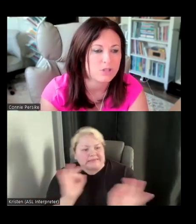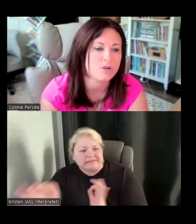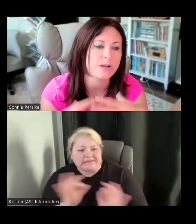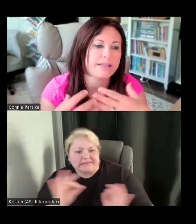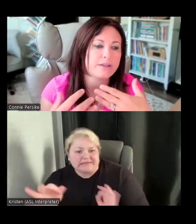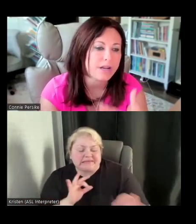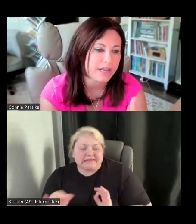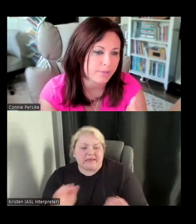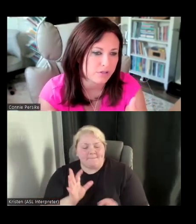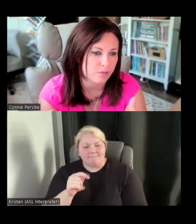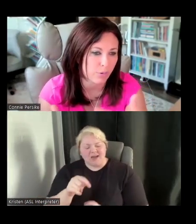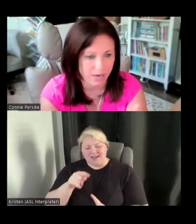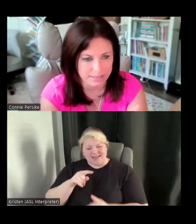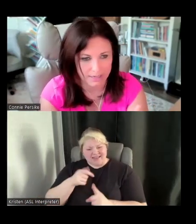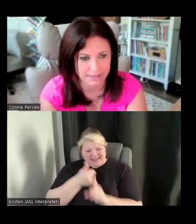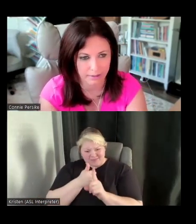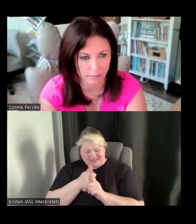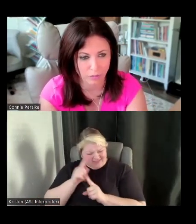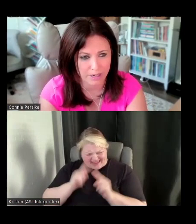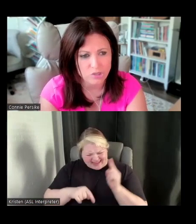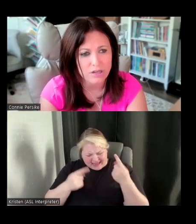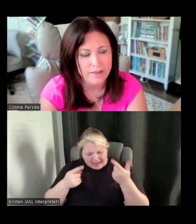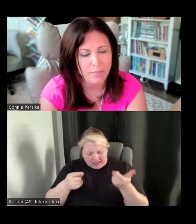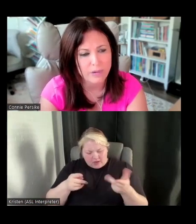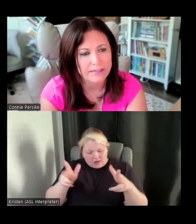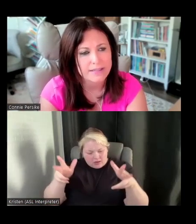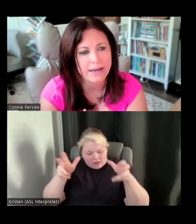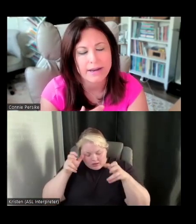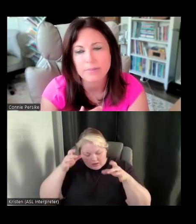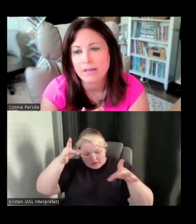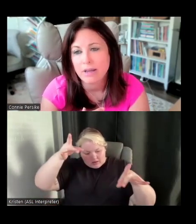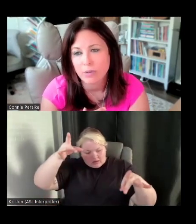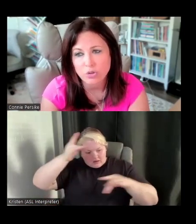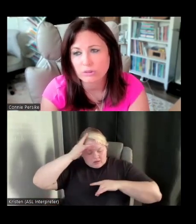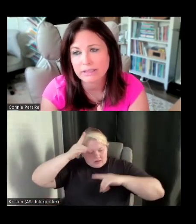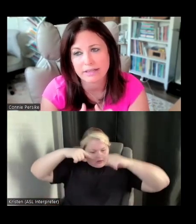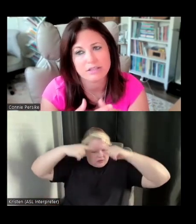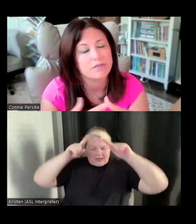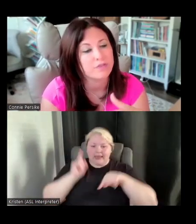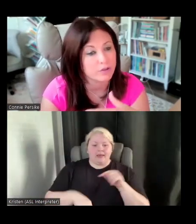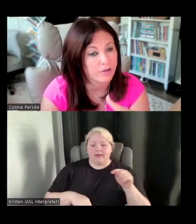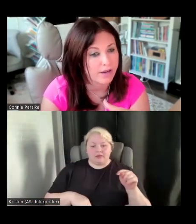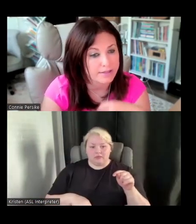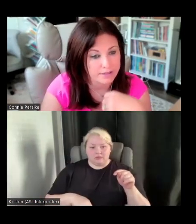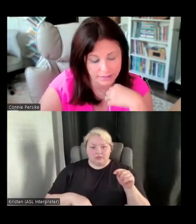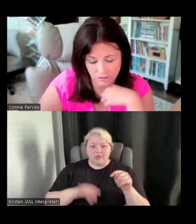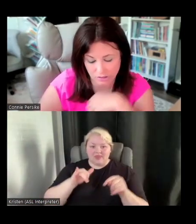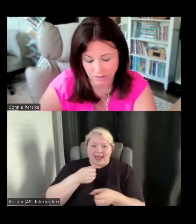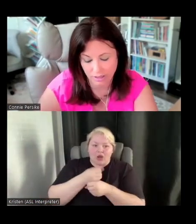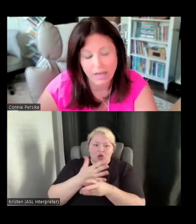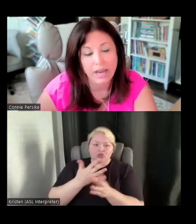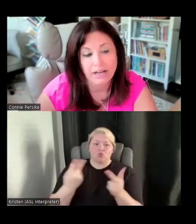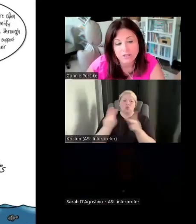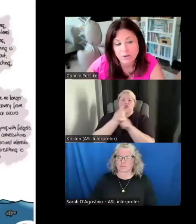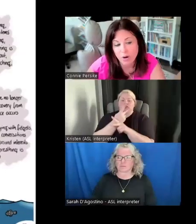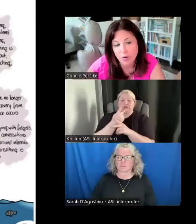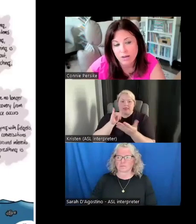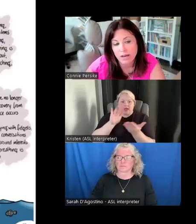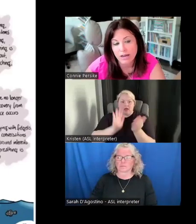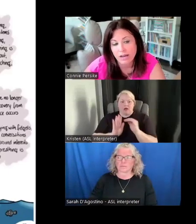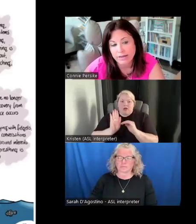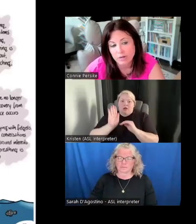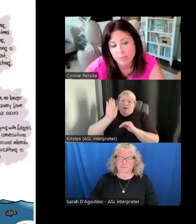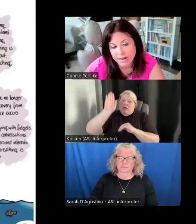lead to. And they're not able to process that information at that point in time, which only leads to further escalation. And